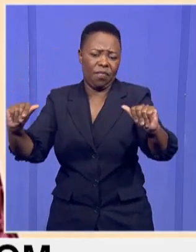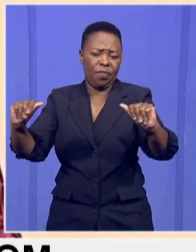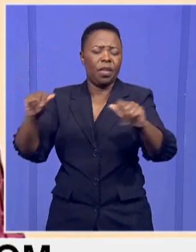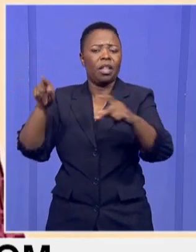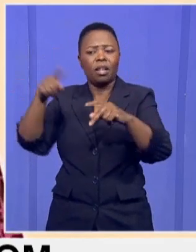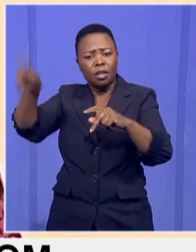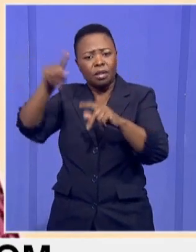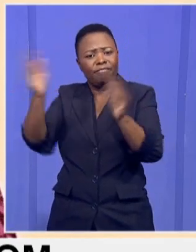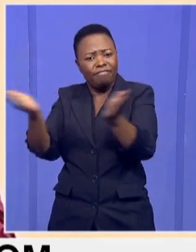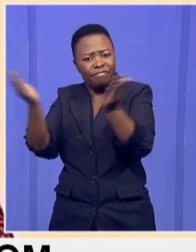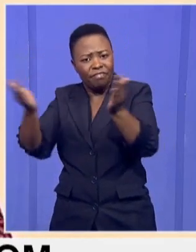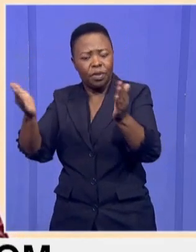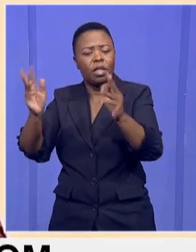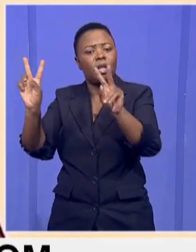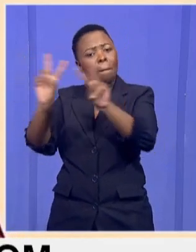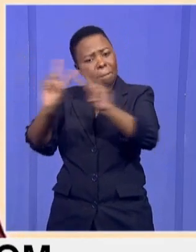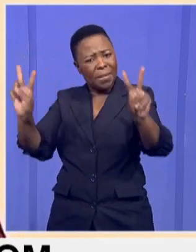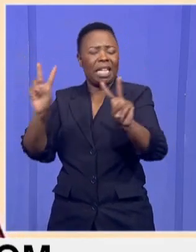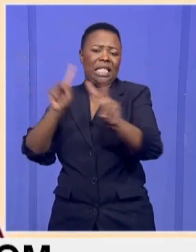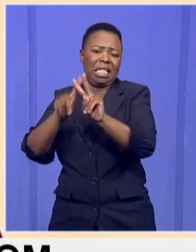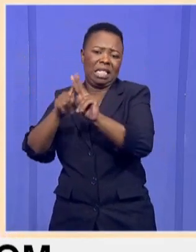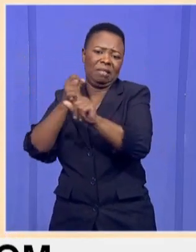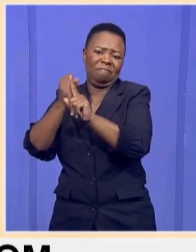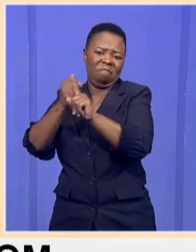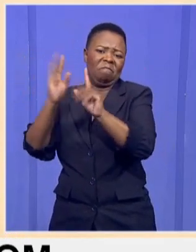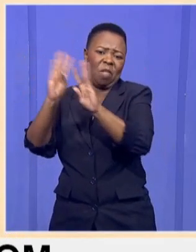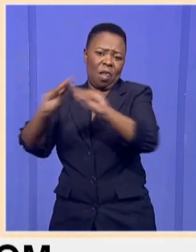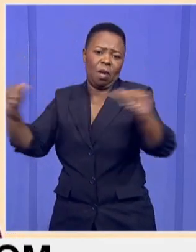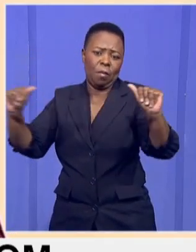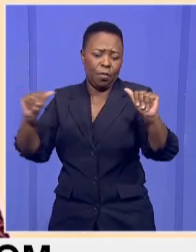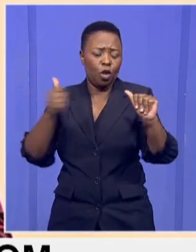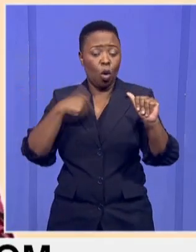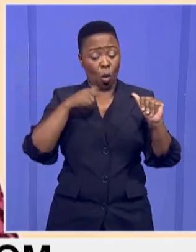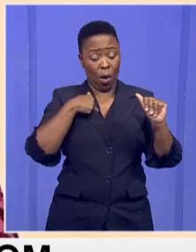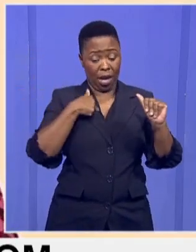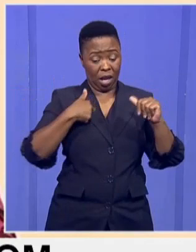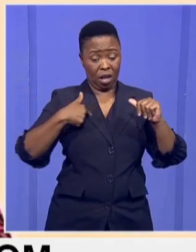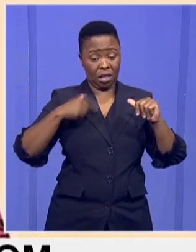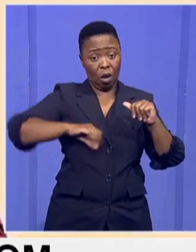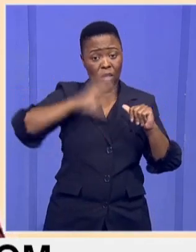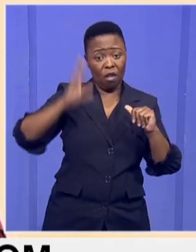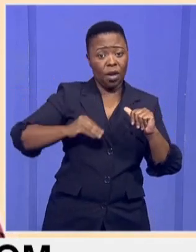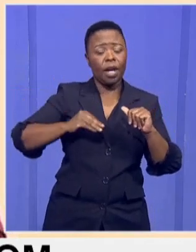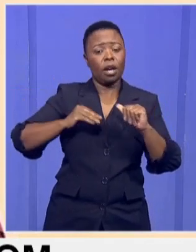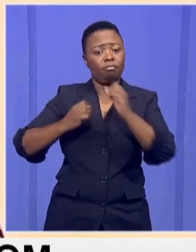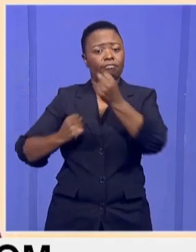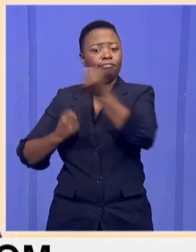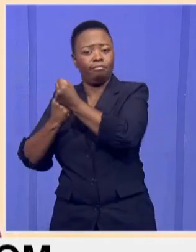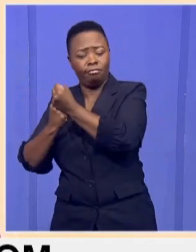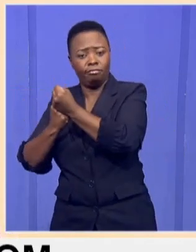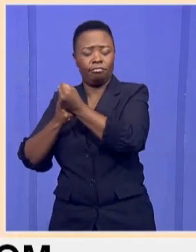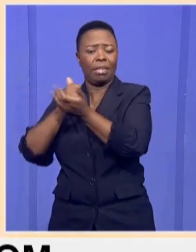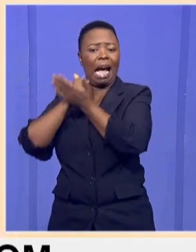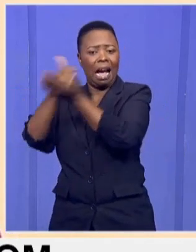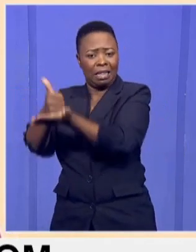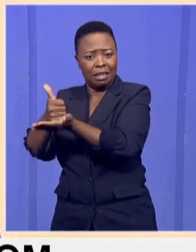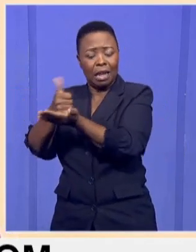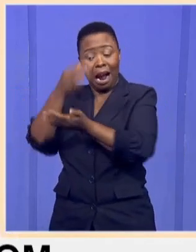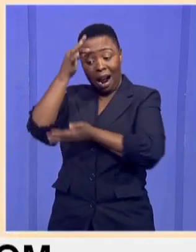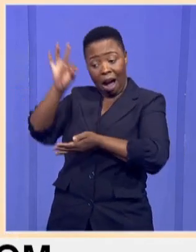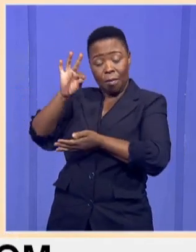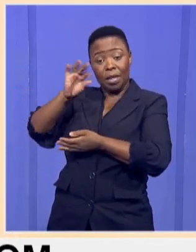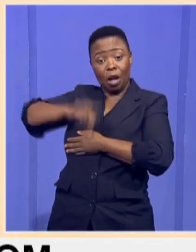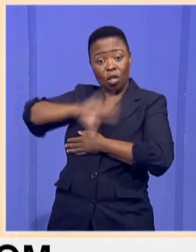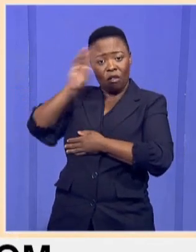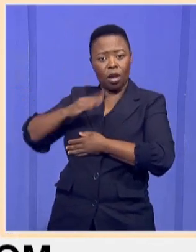peace. And wherever we as South Africa can give some small assistance, as the government and people of South Africa, I know we are ready